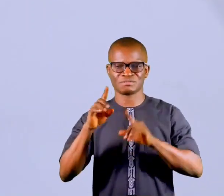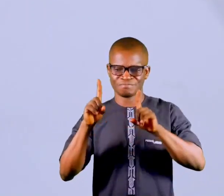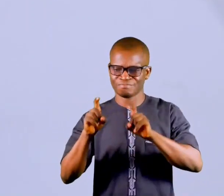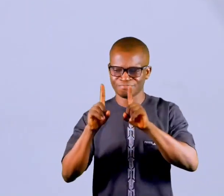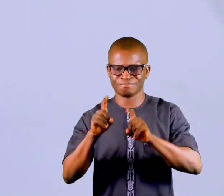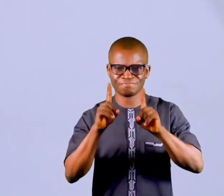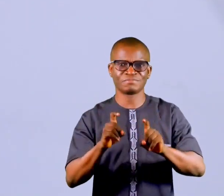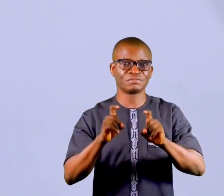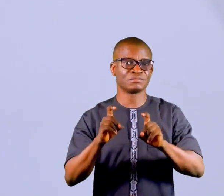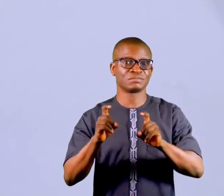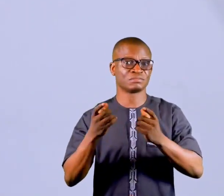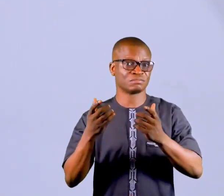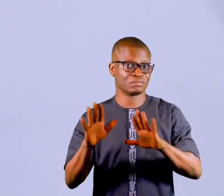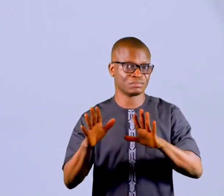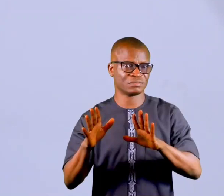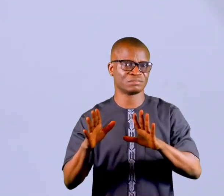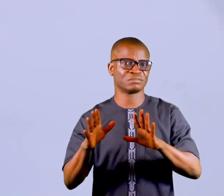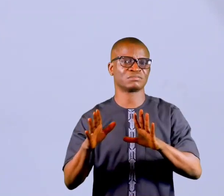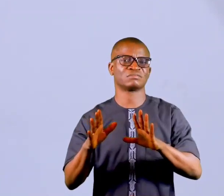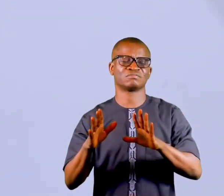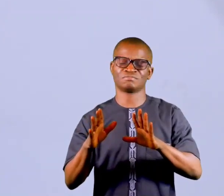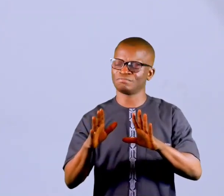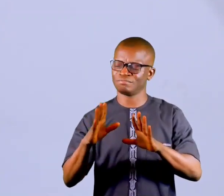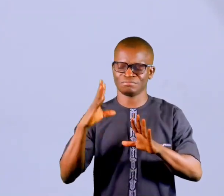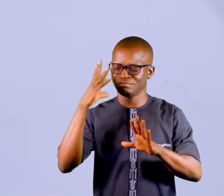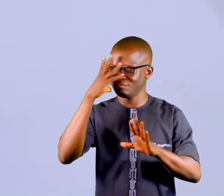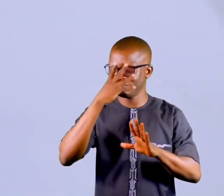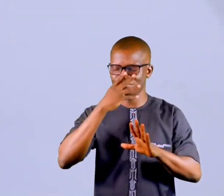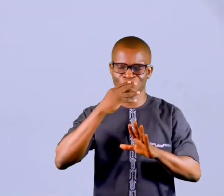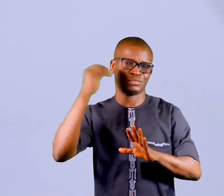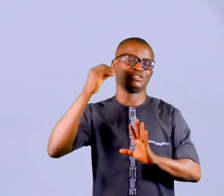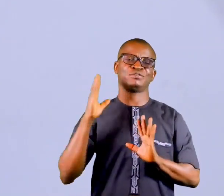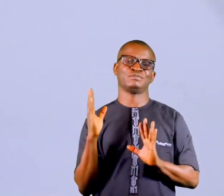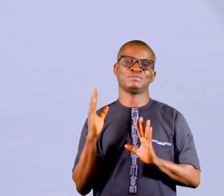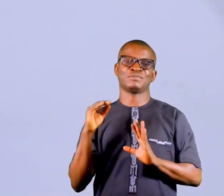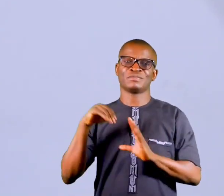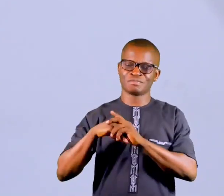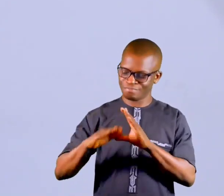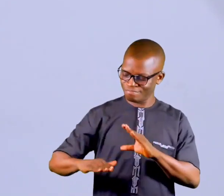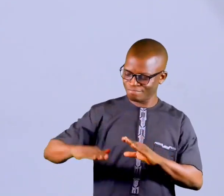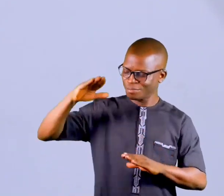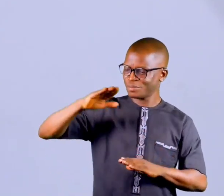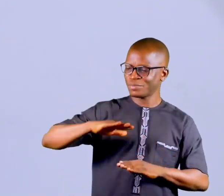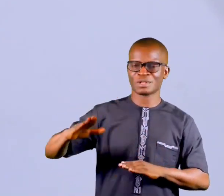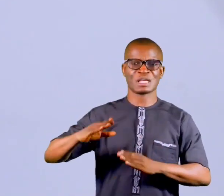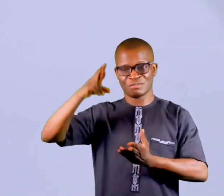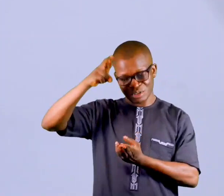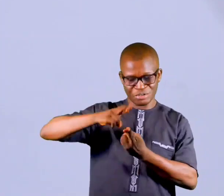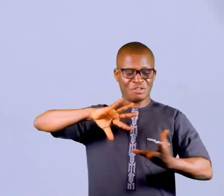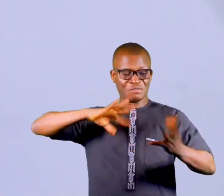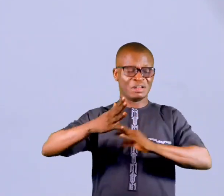through randomized trials, and they've been found to be very effective in reducing child maltreatment, reducing